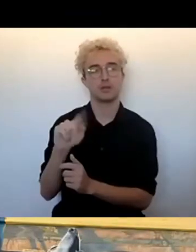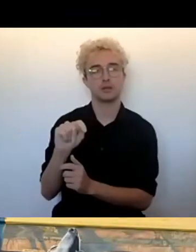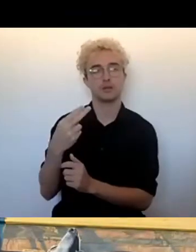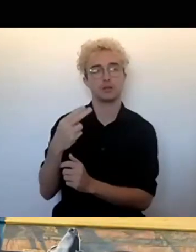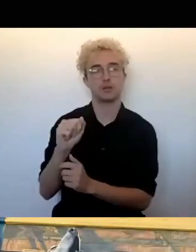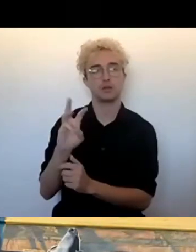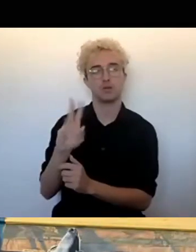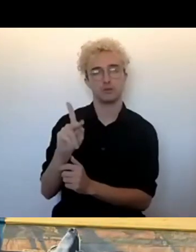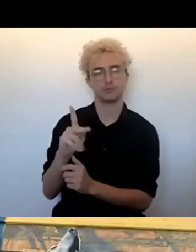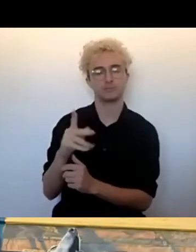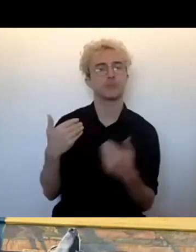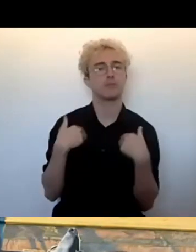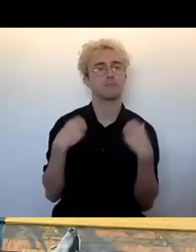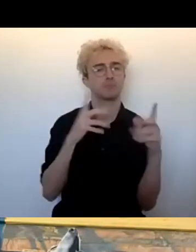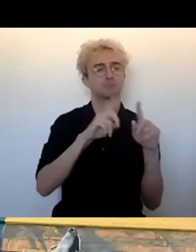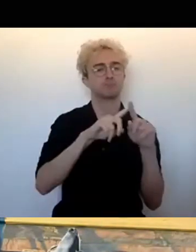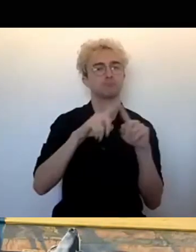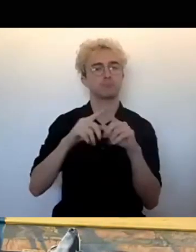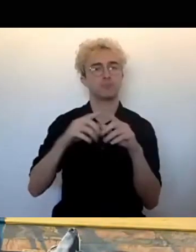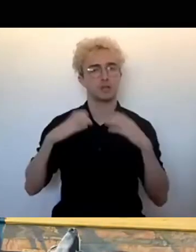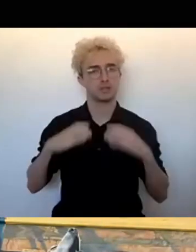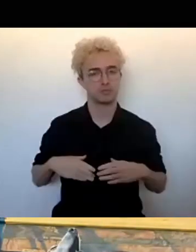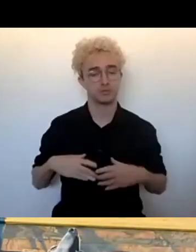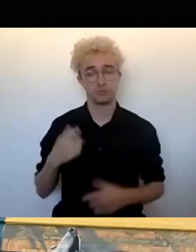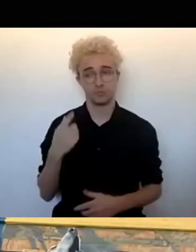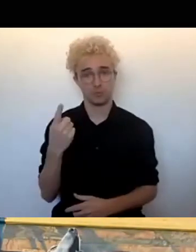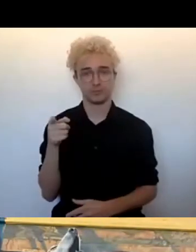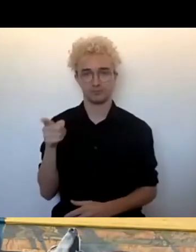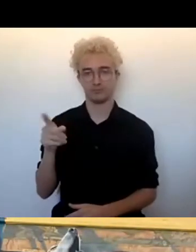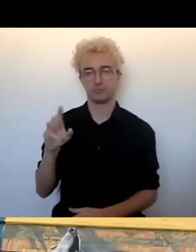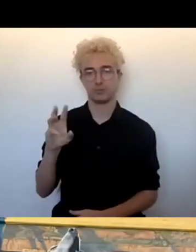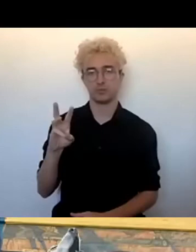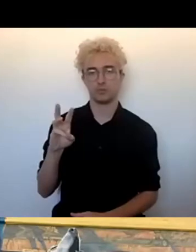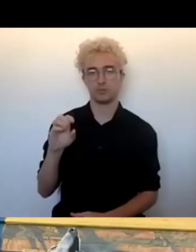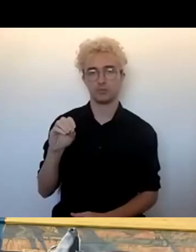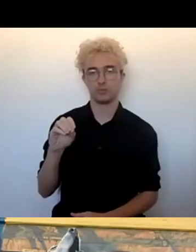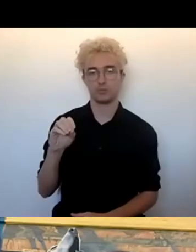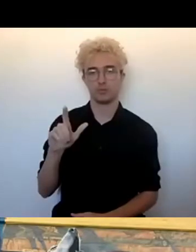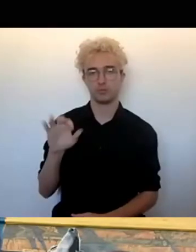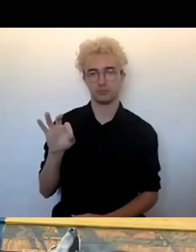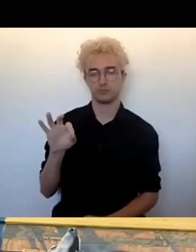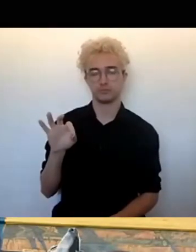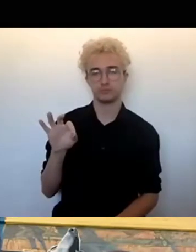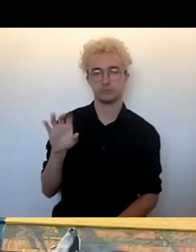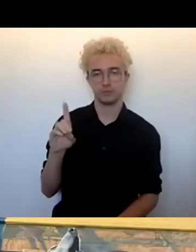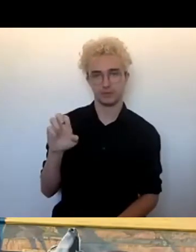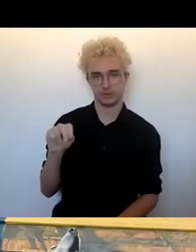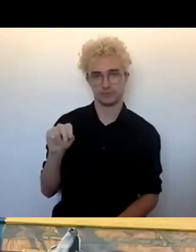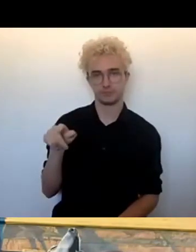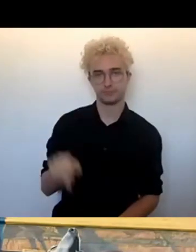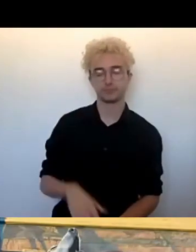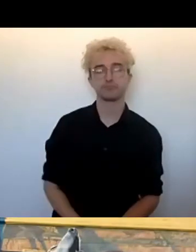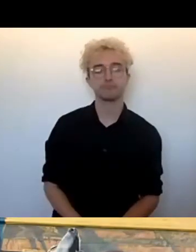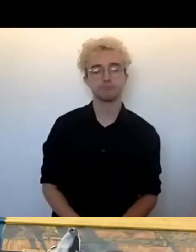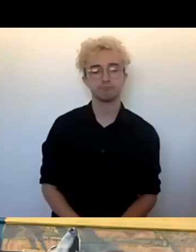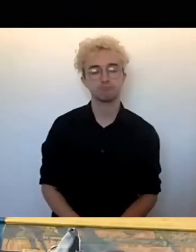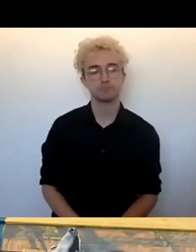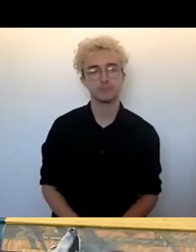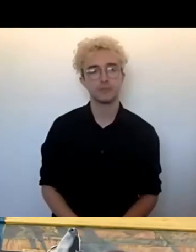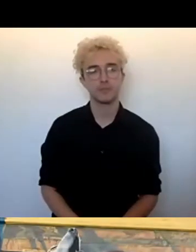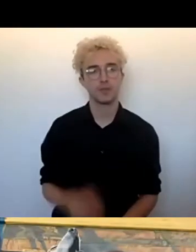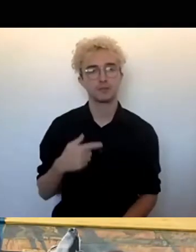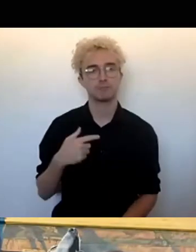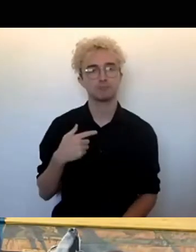different customers, and the wolf program is one of those customers. I've done about 4 of